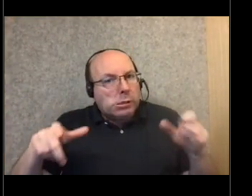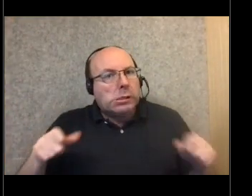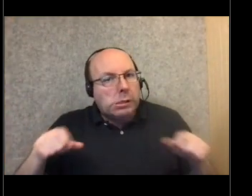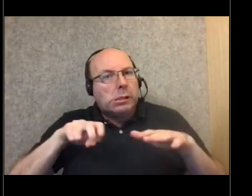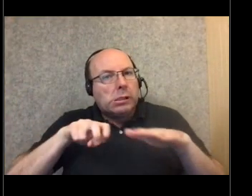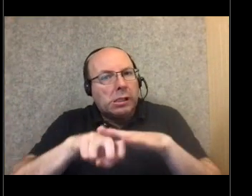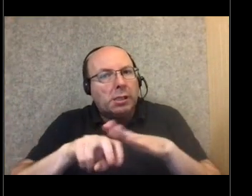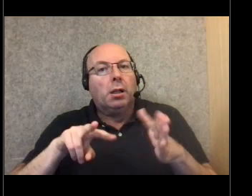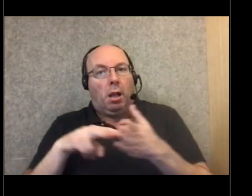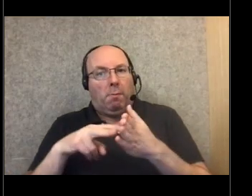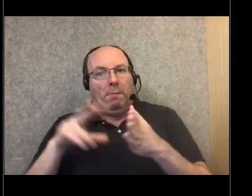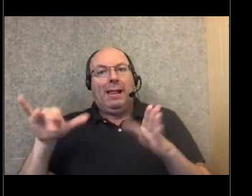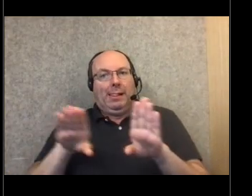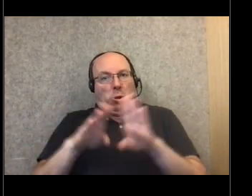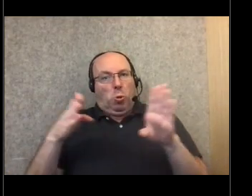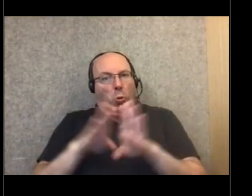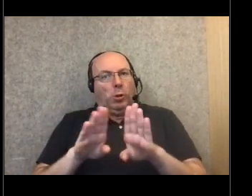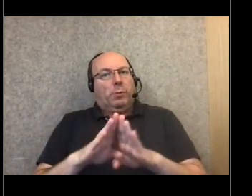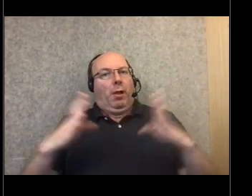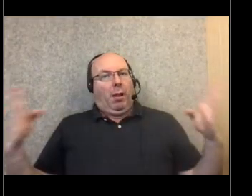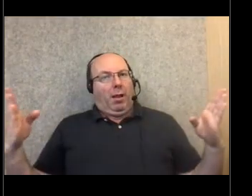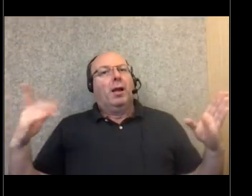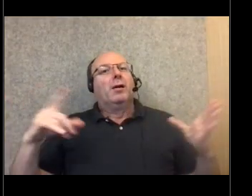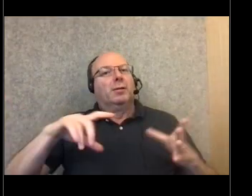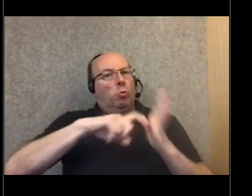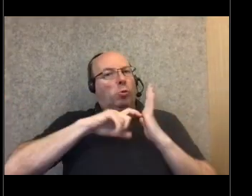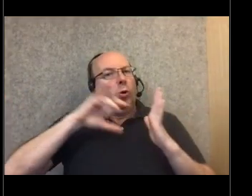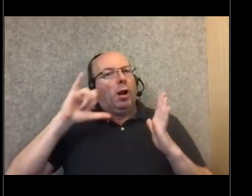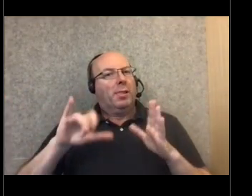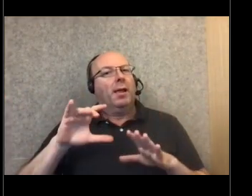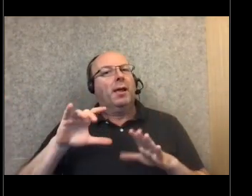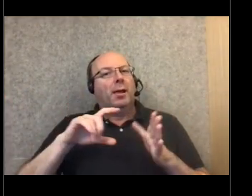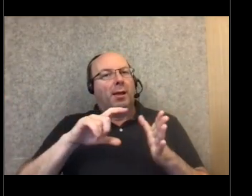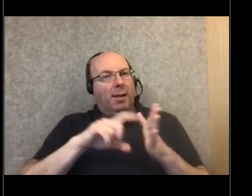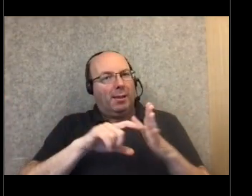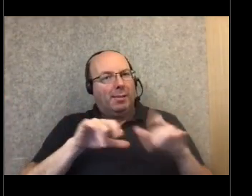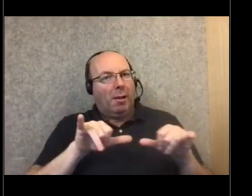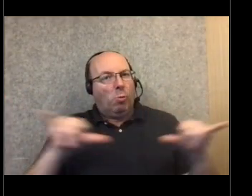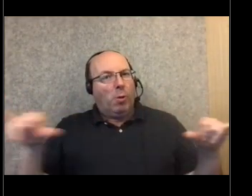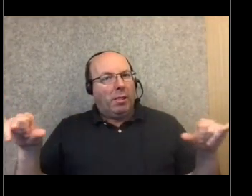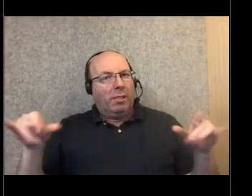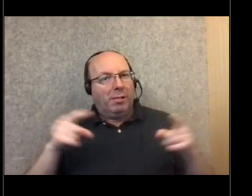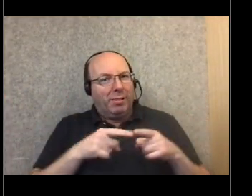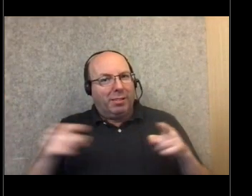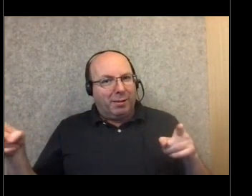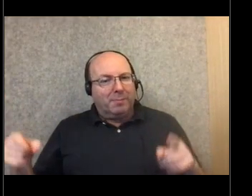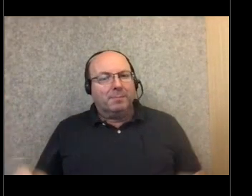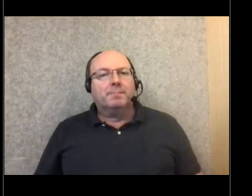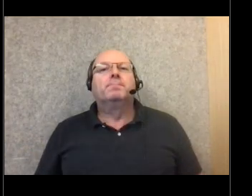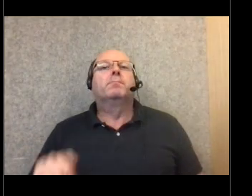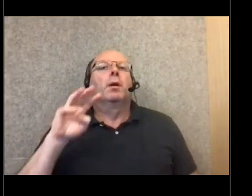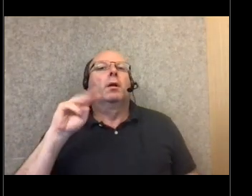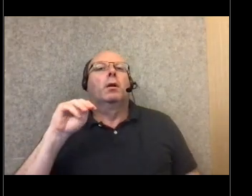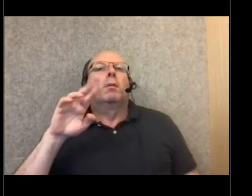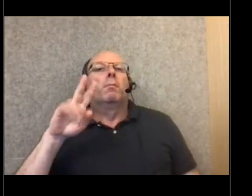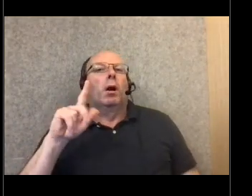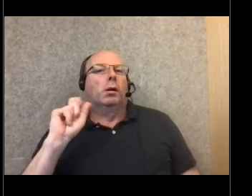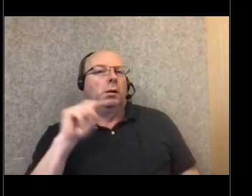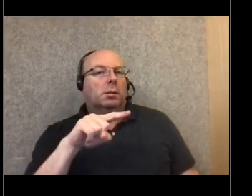Thank you again for that answer. The next question is from Mark, and he asks,